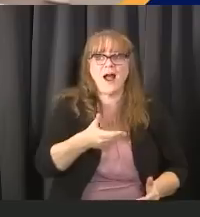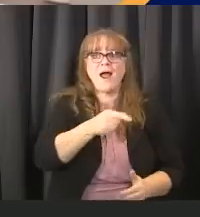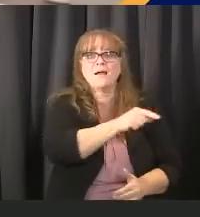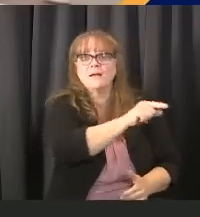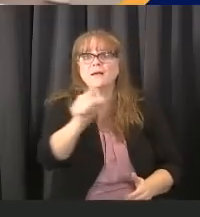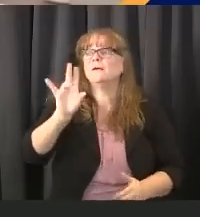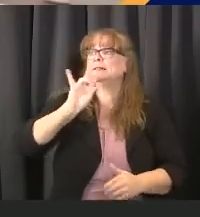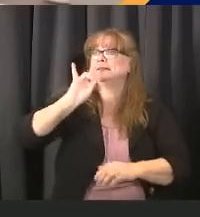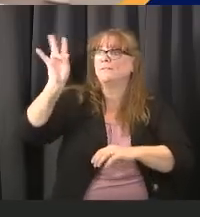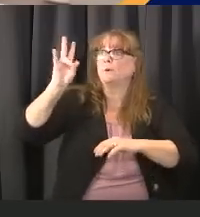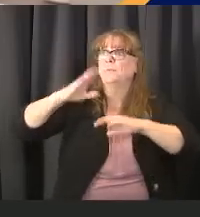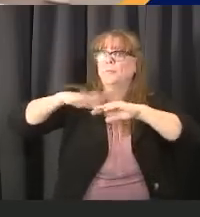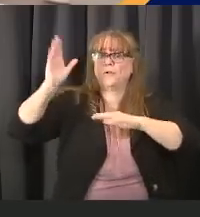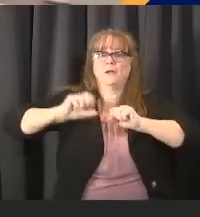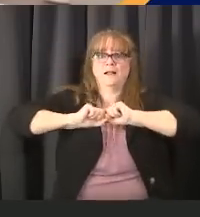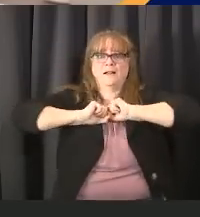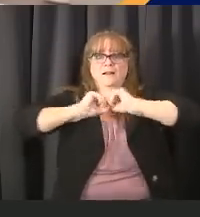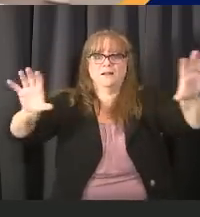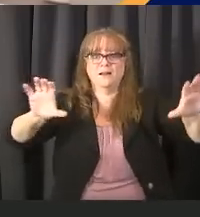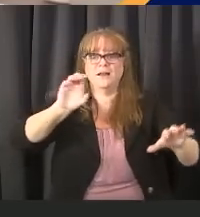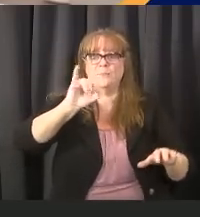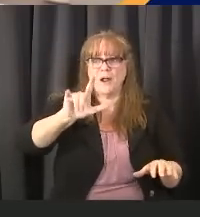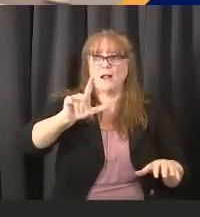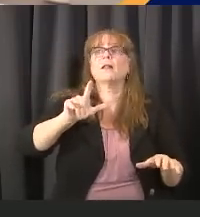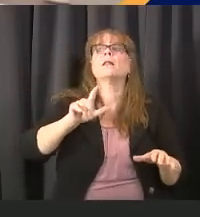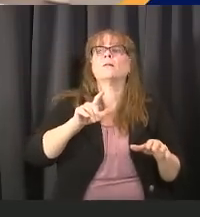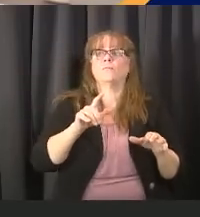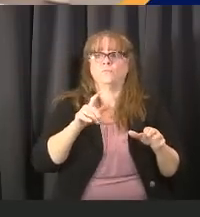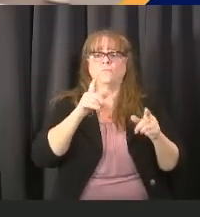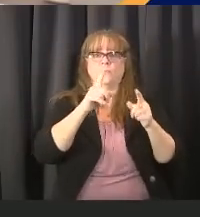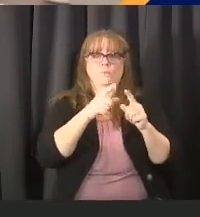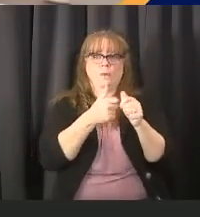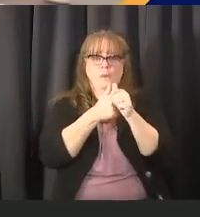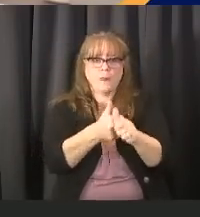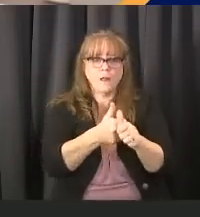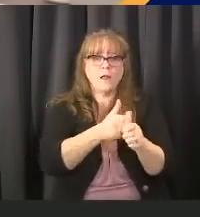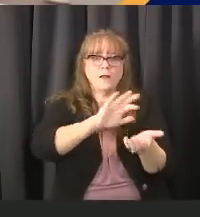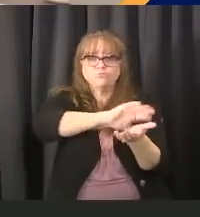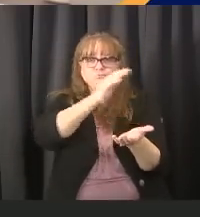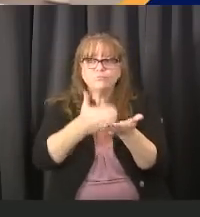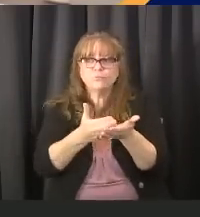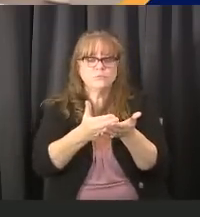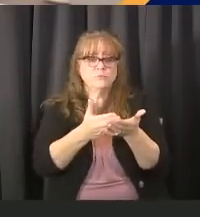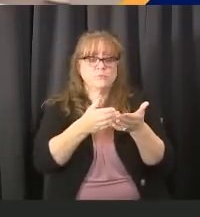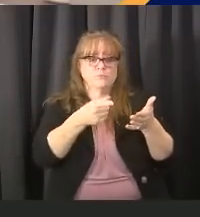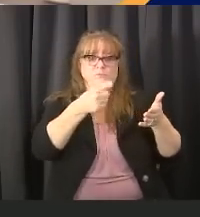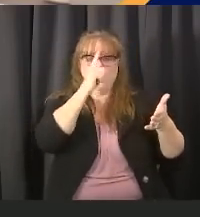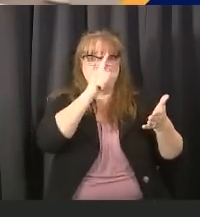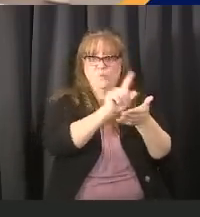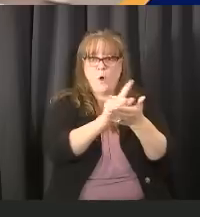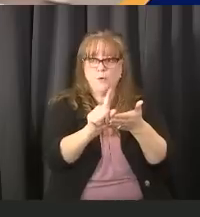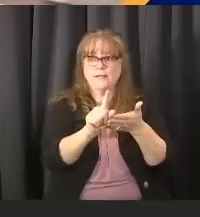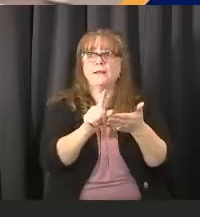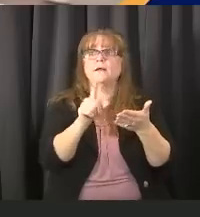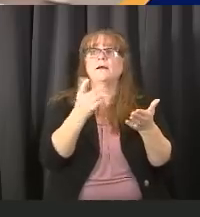week. We are starting with individuals 70 plus who have an active My Centura Health account, and that's